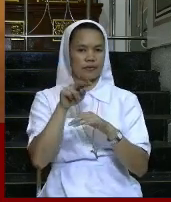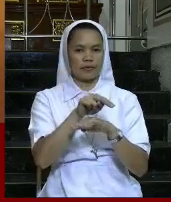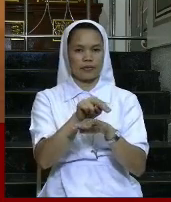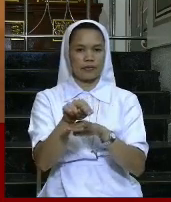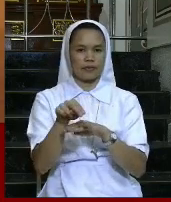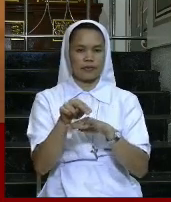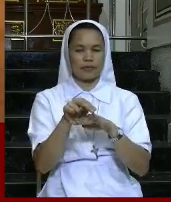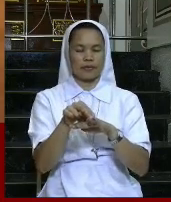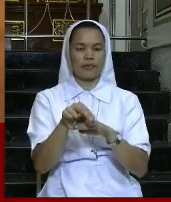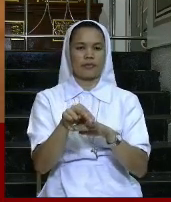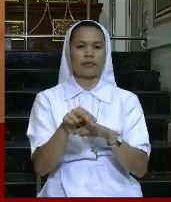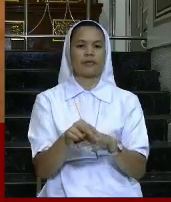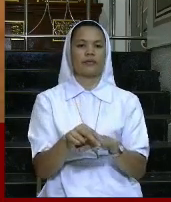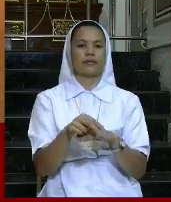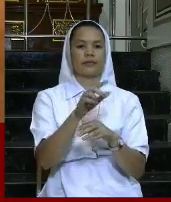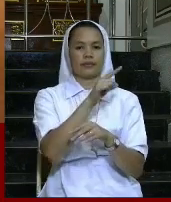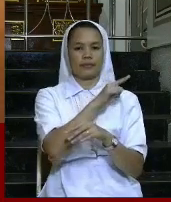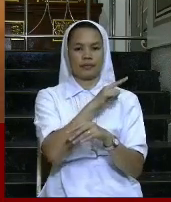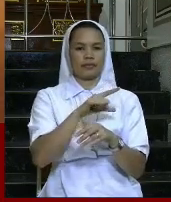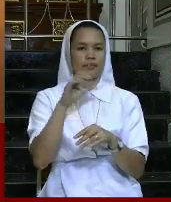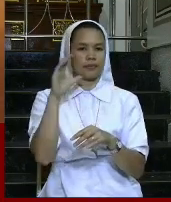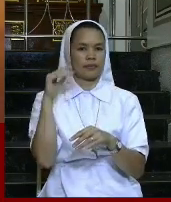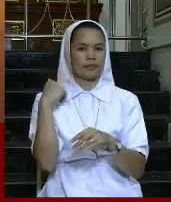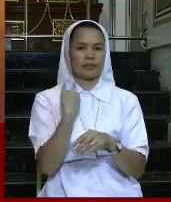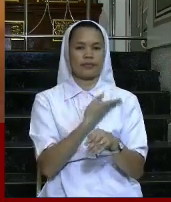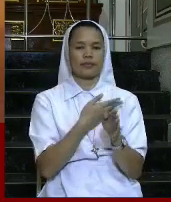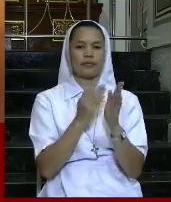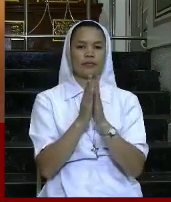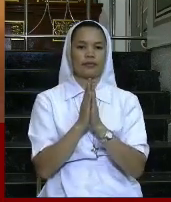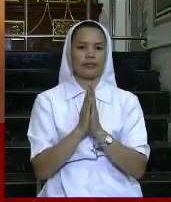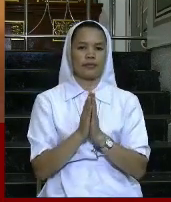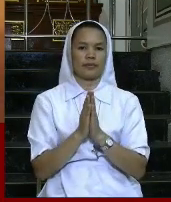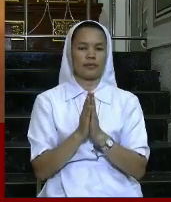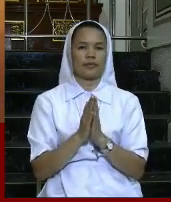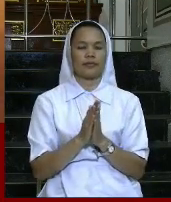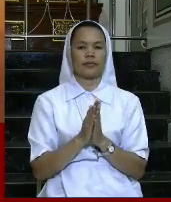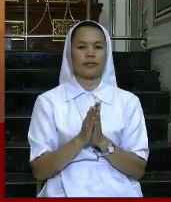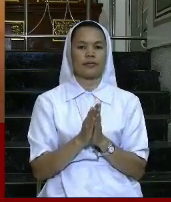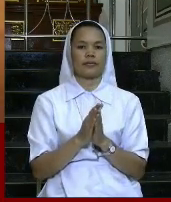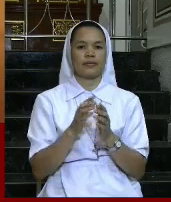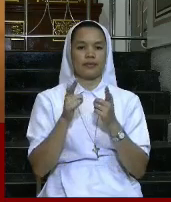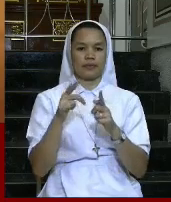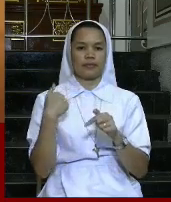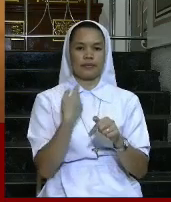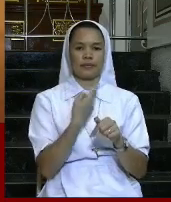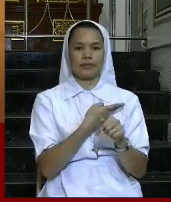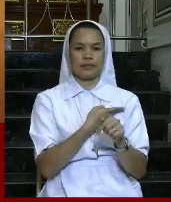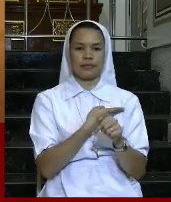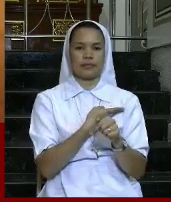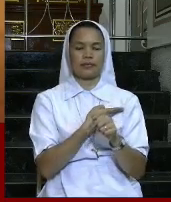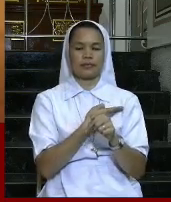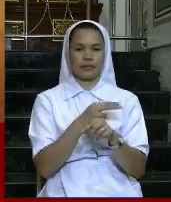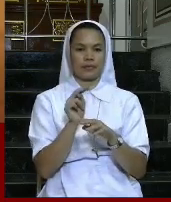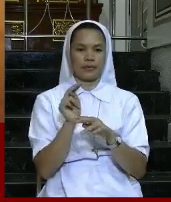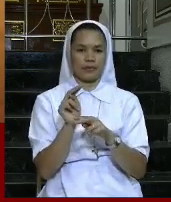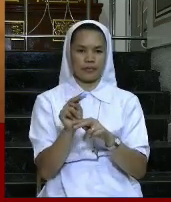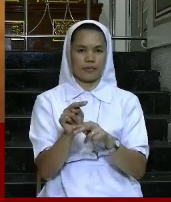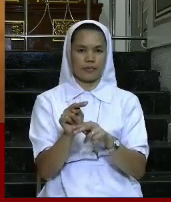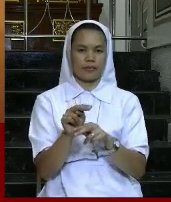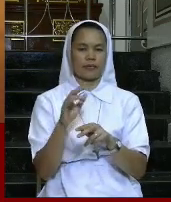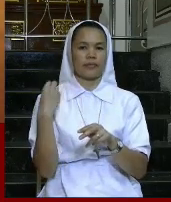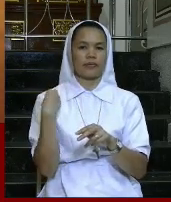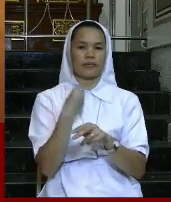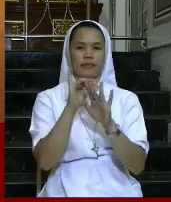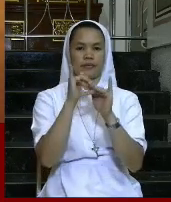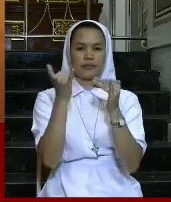sisters. We pray. Lord, hear our prayer. Let us pray for the urgent concerns of our community